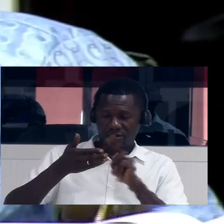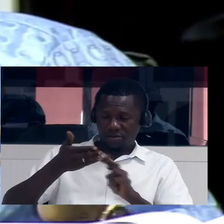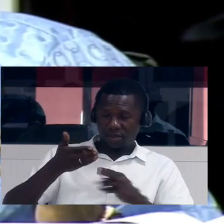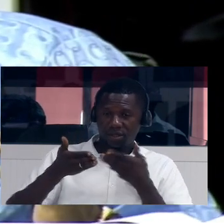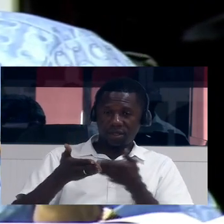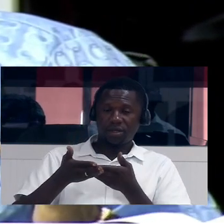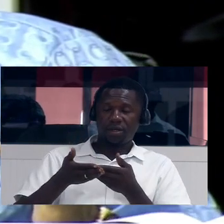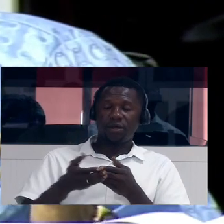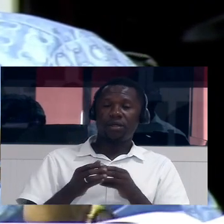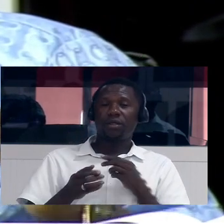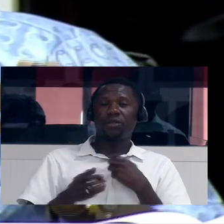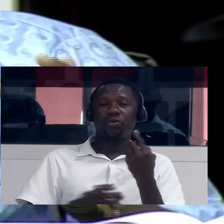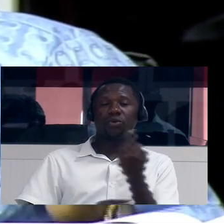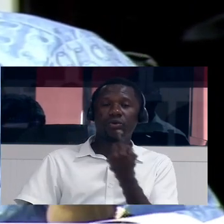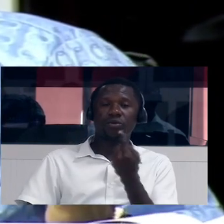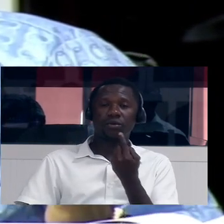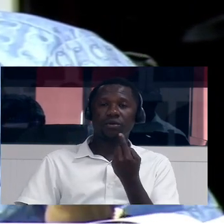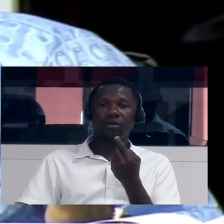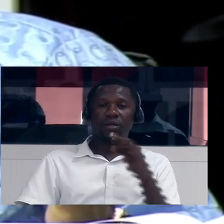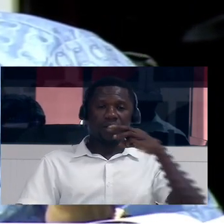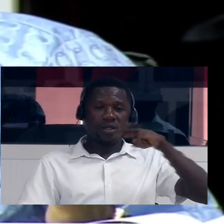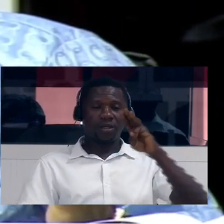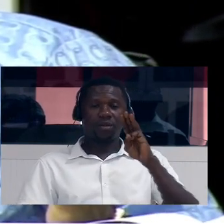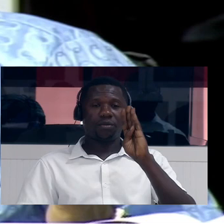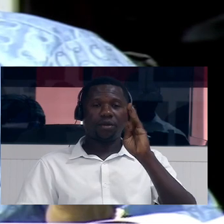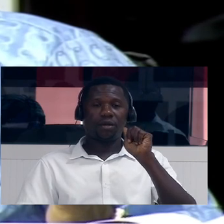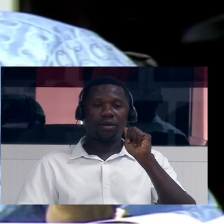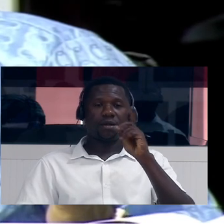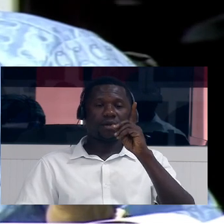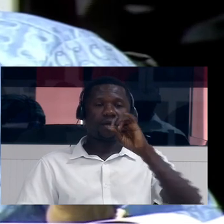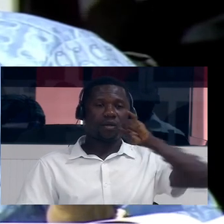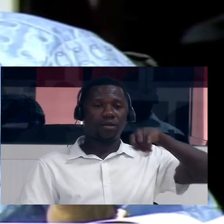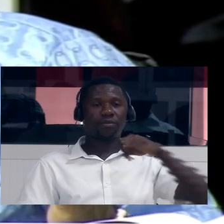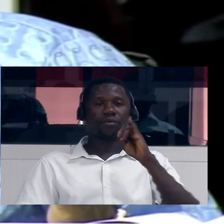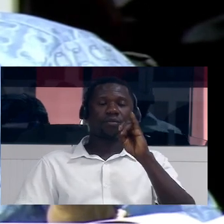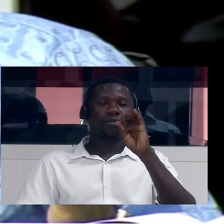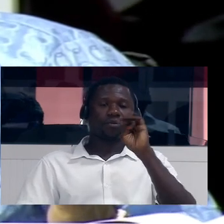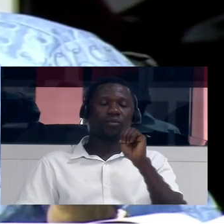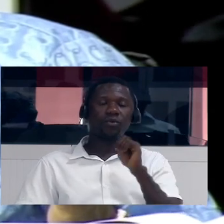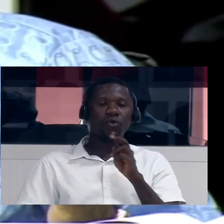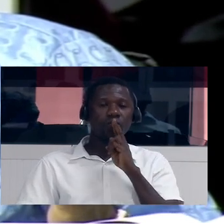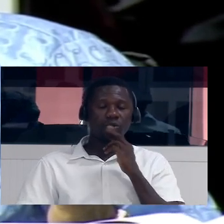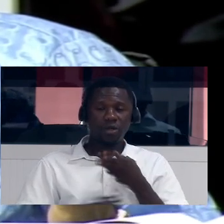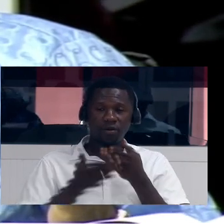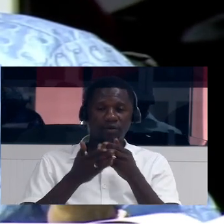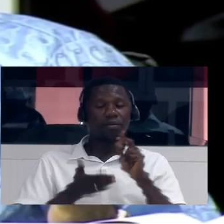It's only Thirteen Baji who gave them